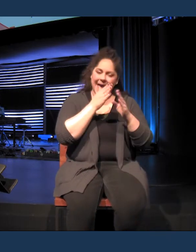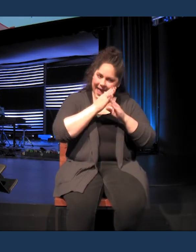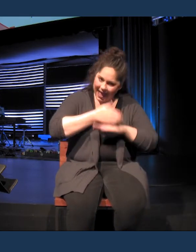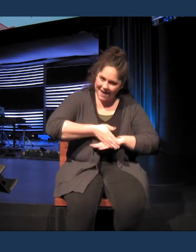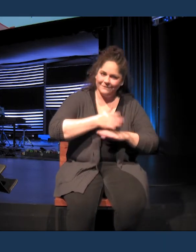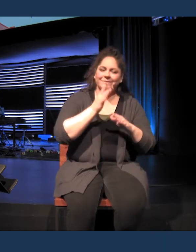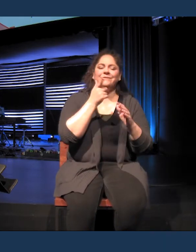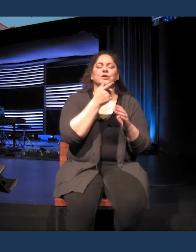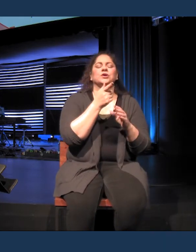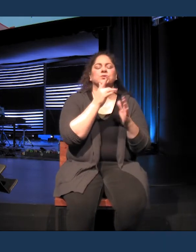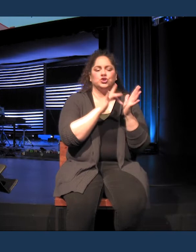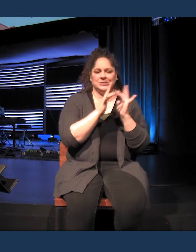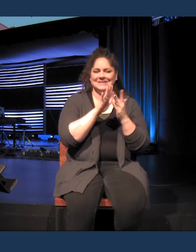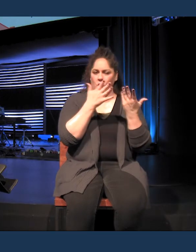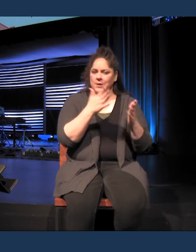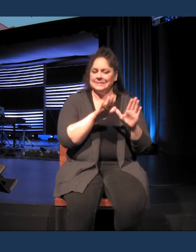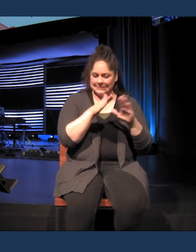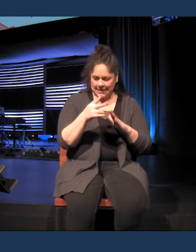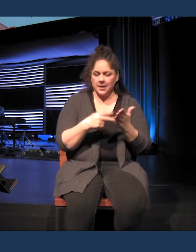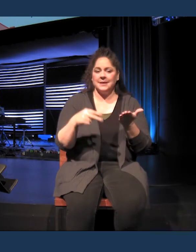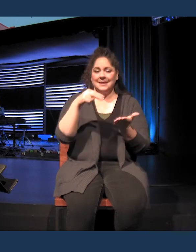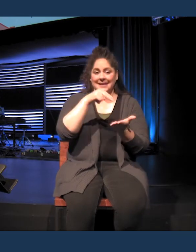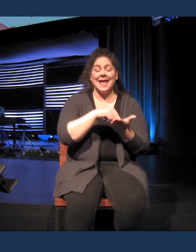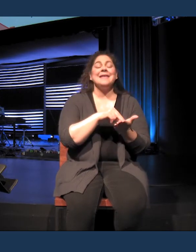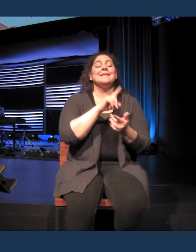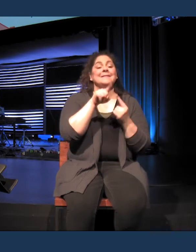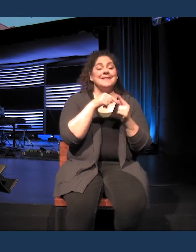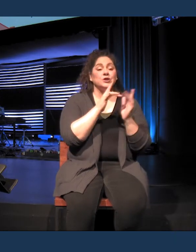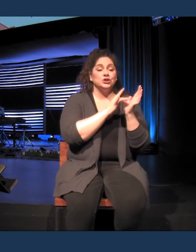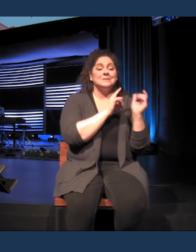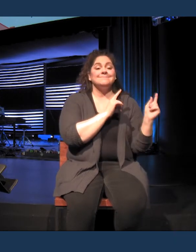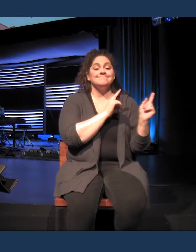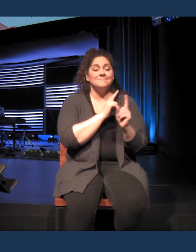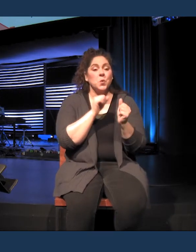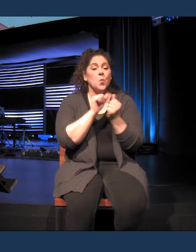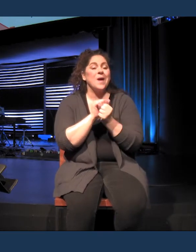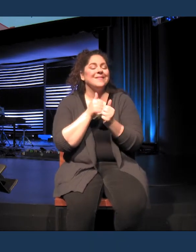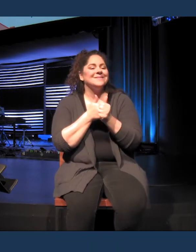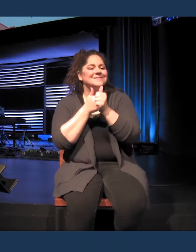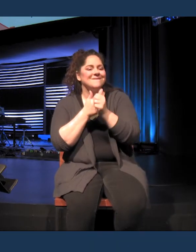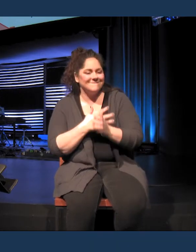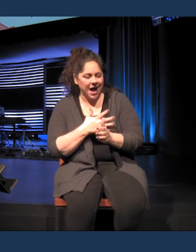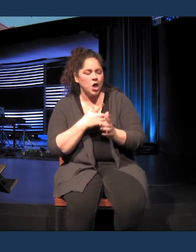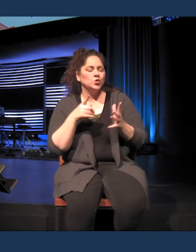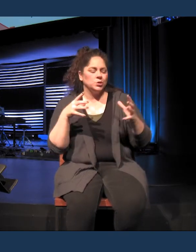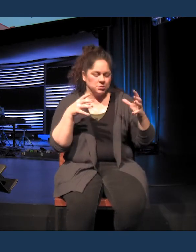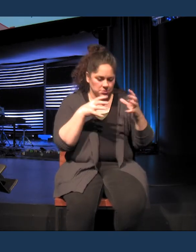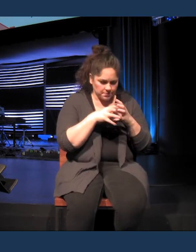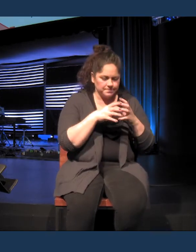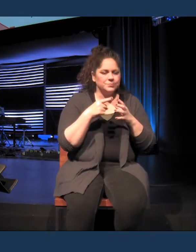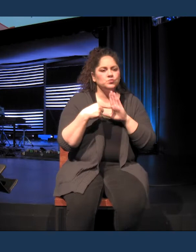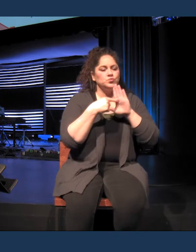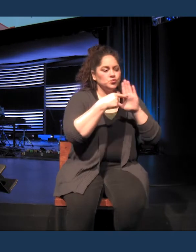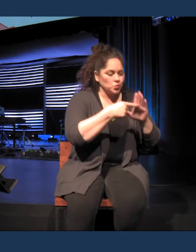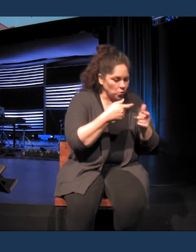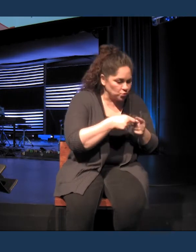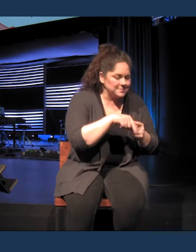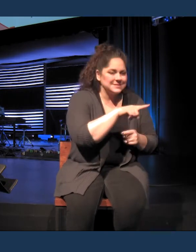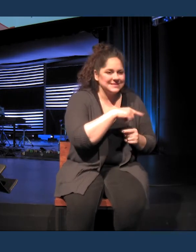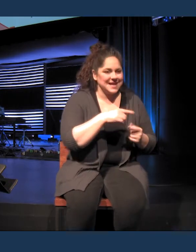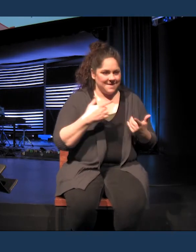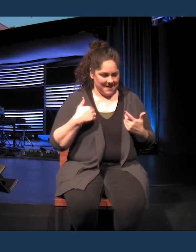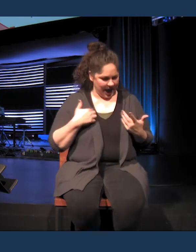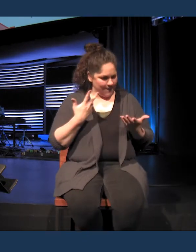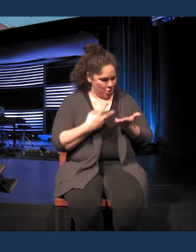Jesus meets with his disciples before he ascends to heaven. He reveals himself to his disciples as the